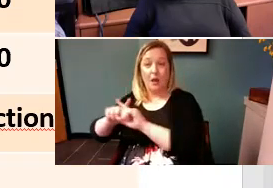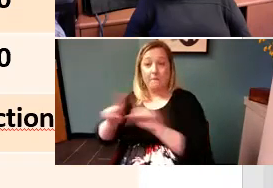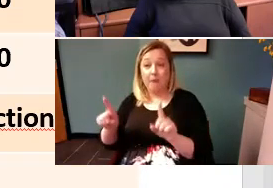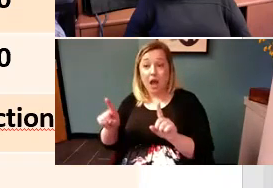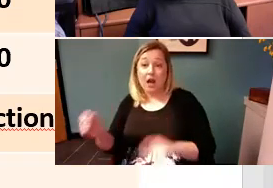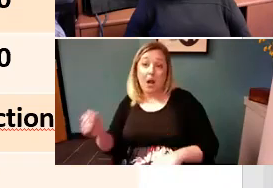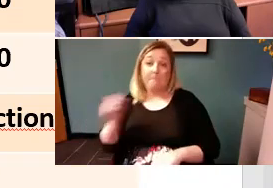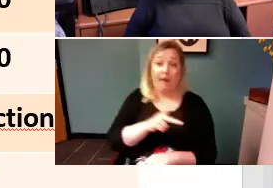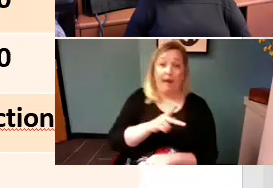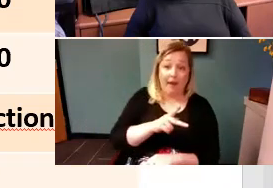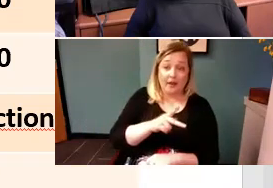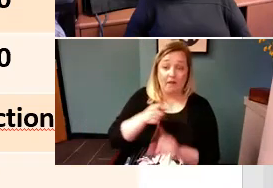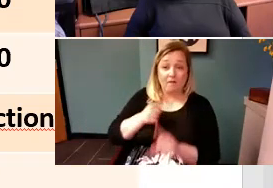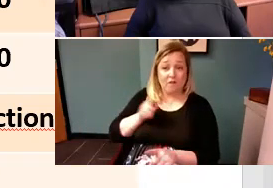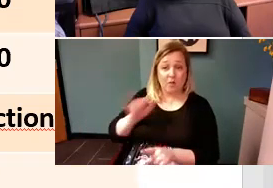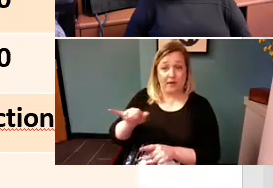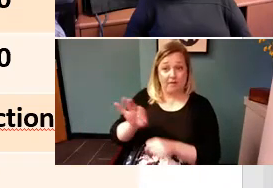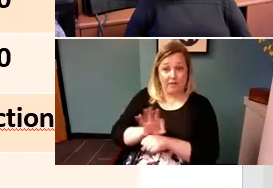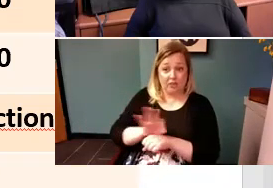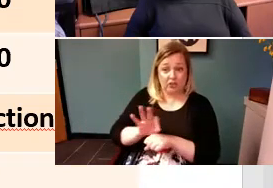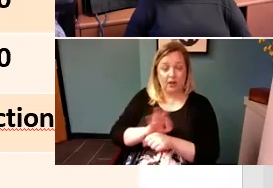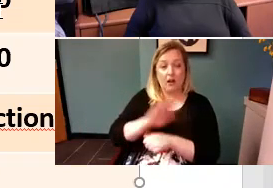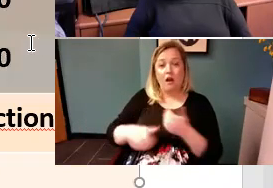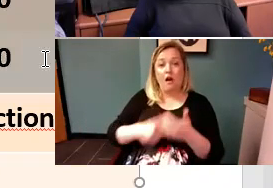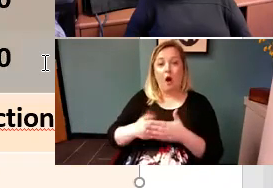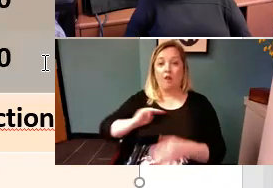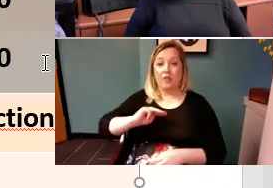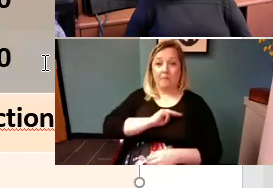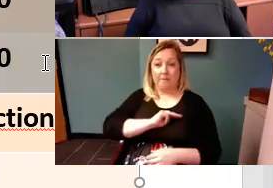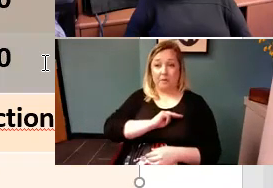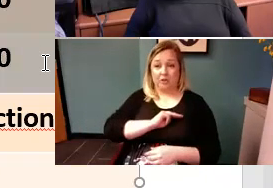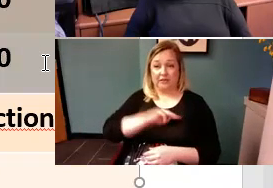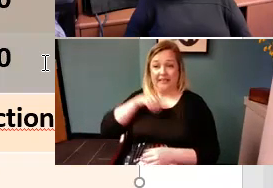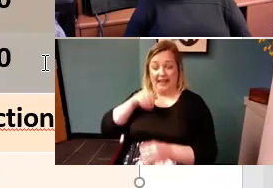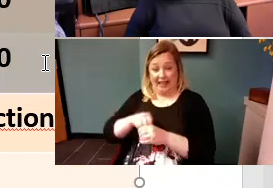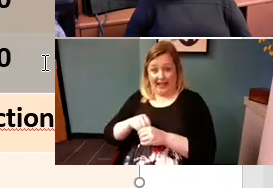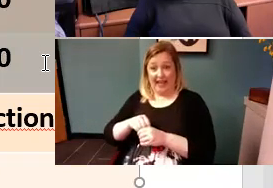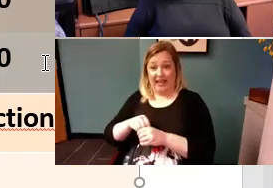particular function, all of the members for this stack for function B, right, these three variables